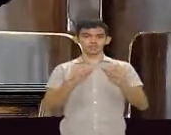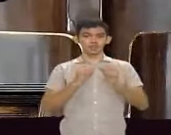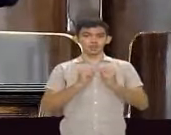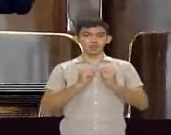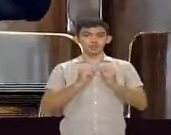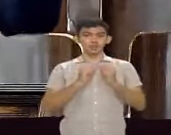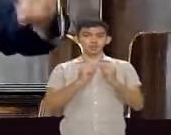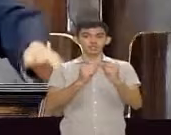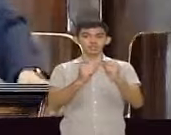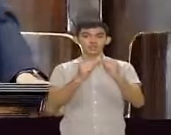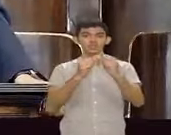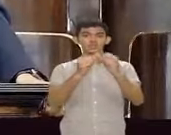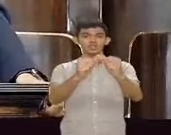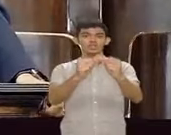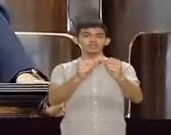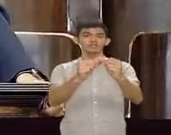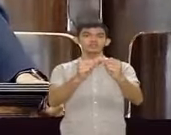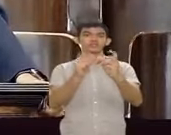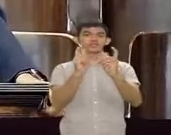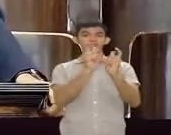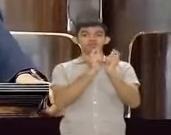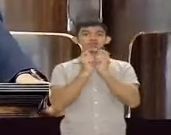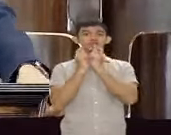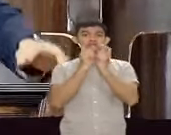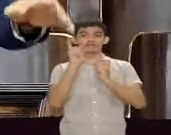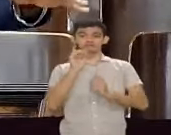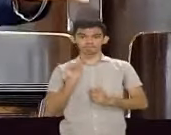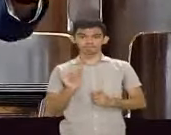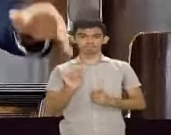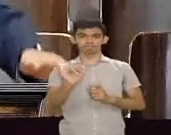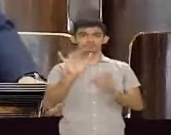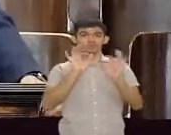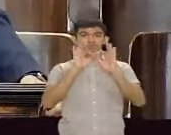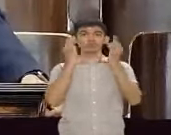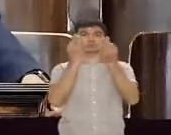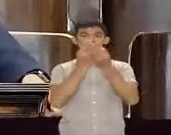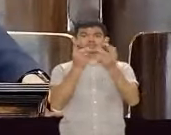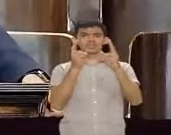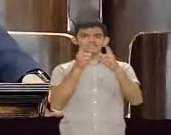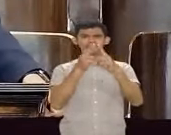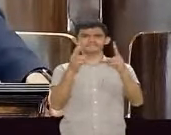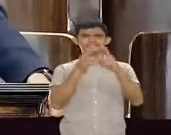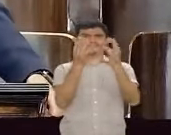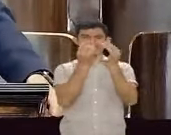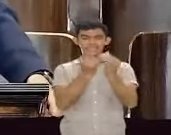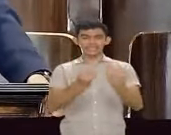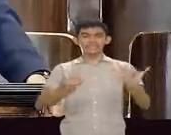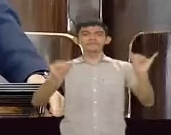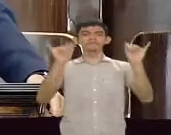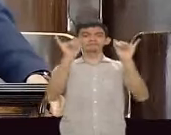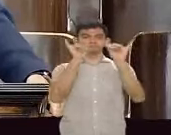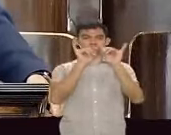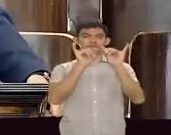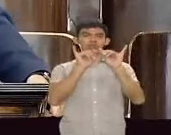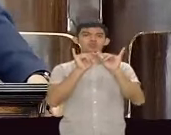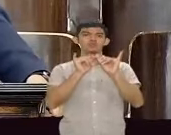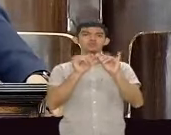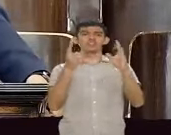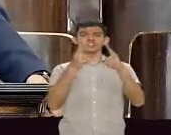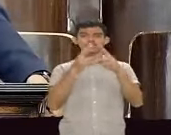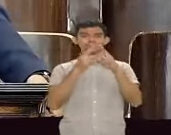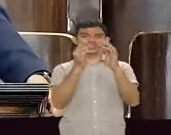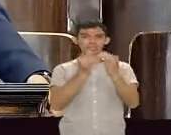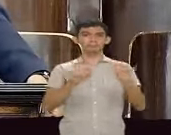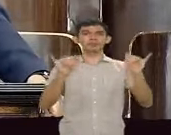ta kuyog sa atong eternal family. Manang importante kaayo ang atong supreme, kaayo ang eternal